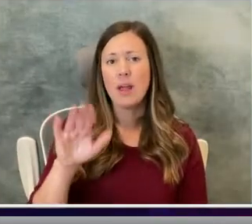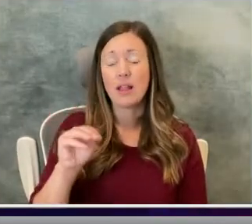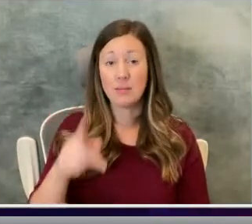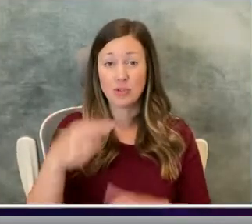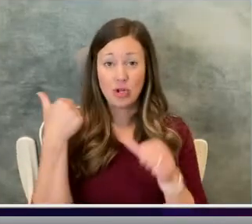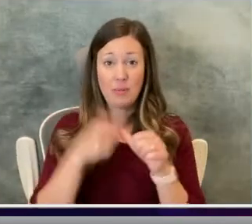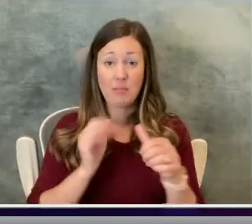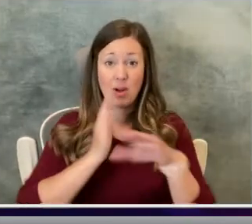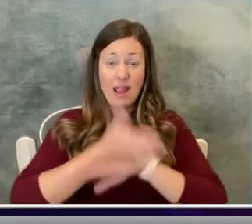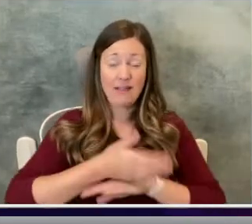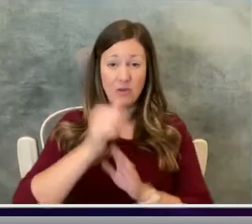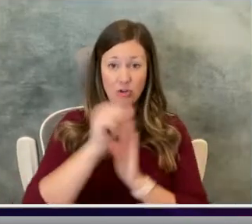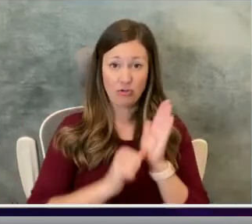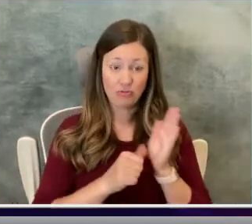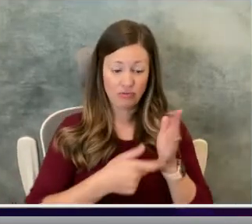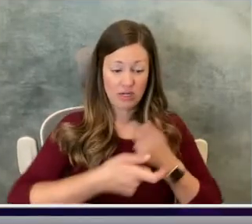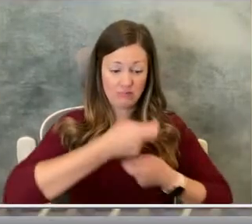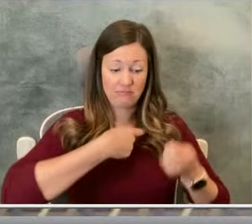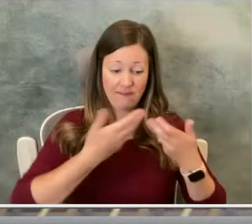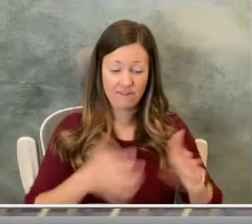What do you remember from that moment?